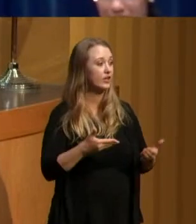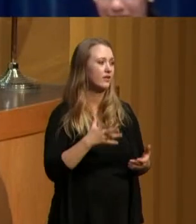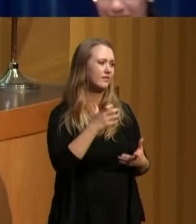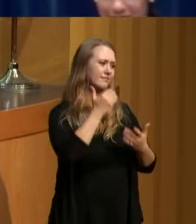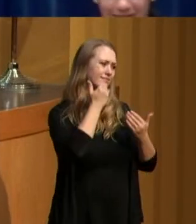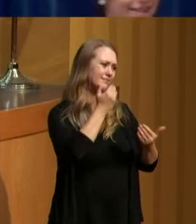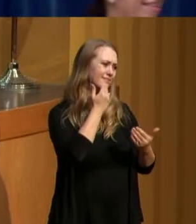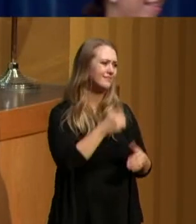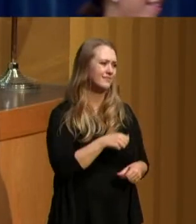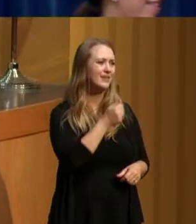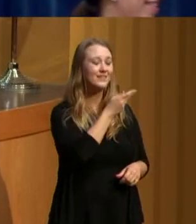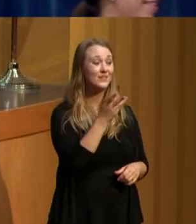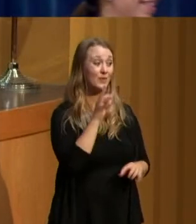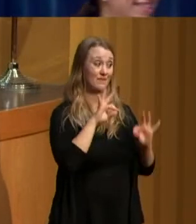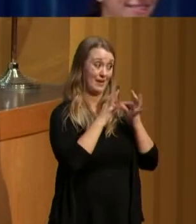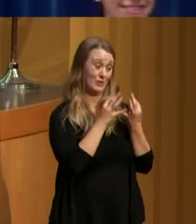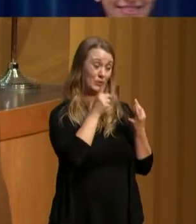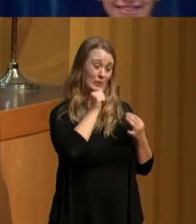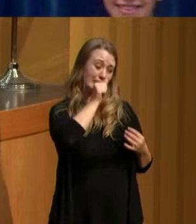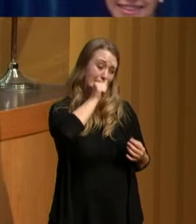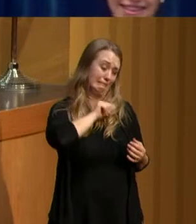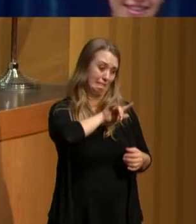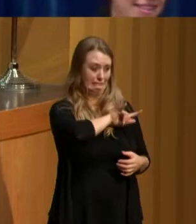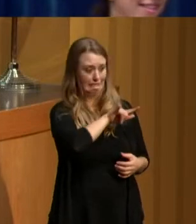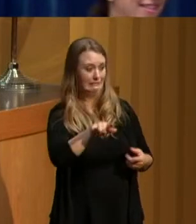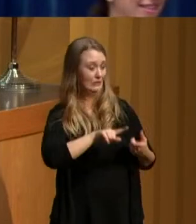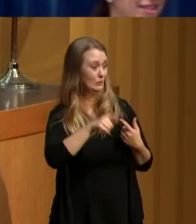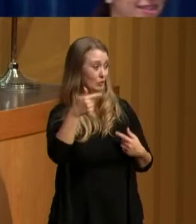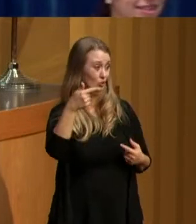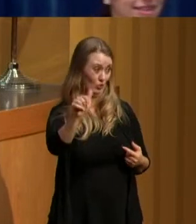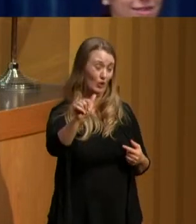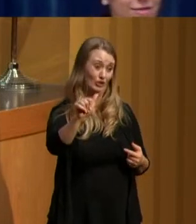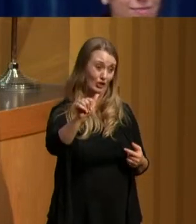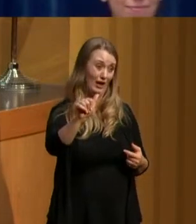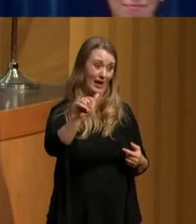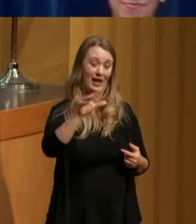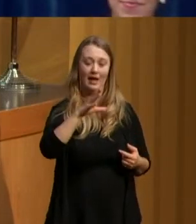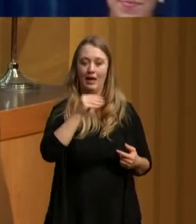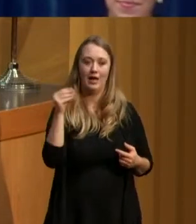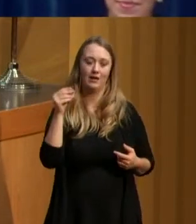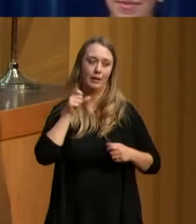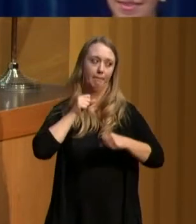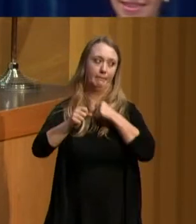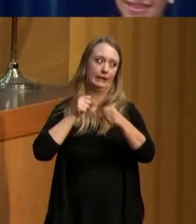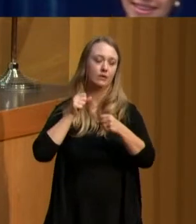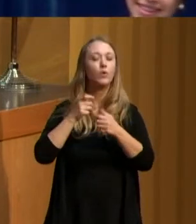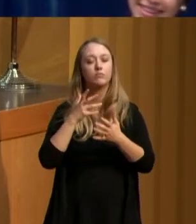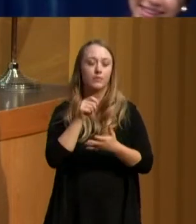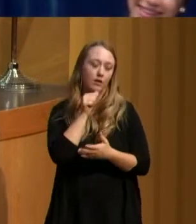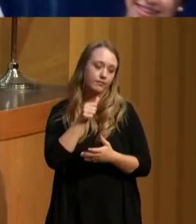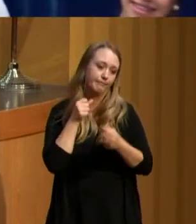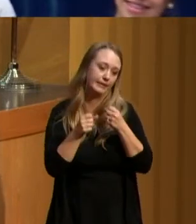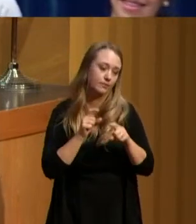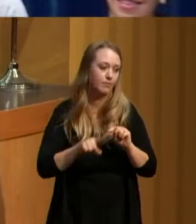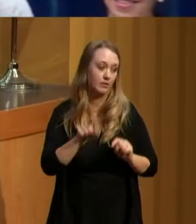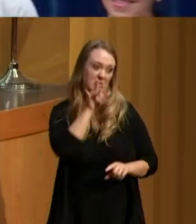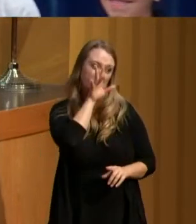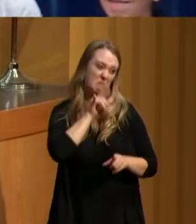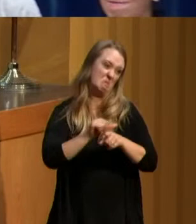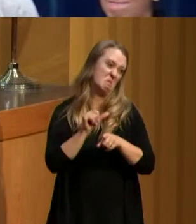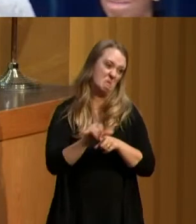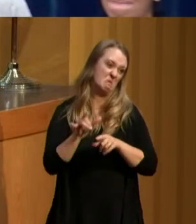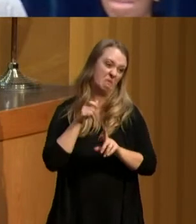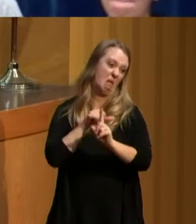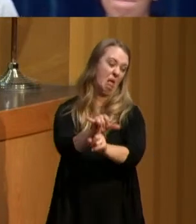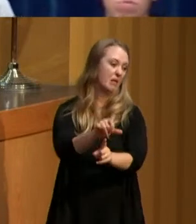couple families who braved it and made it to Georgia and got beat up by crazy opposing fans verbally. But hey, they stuck by us